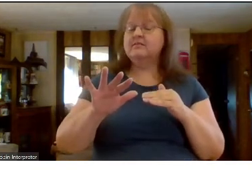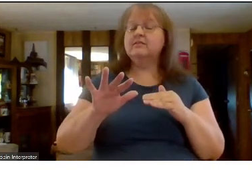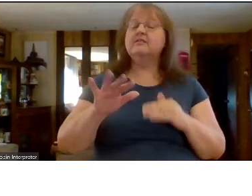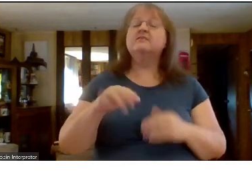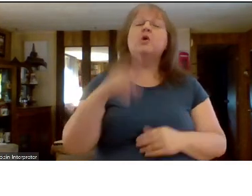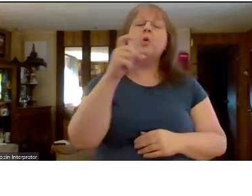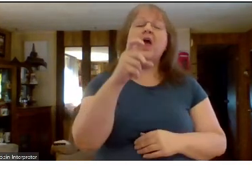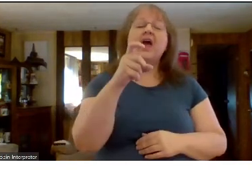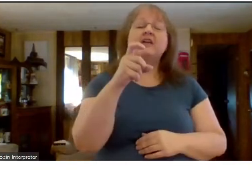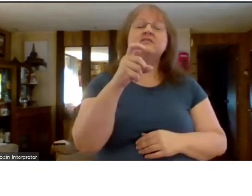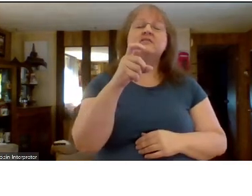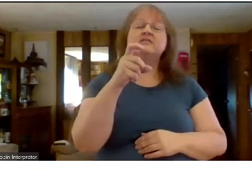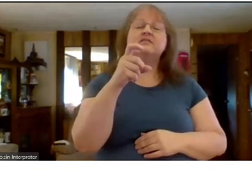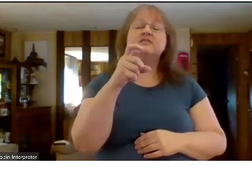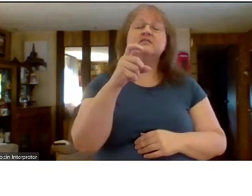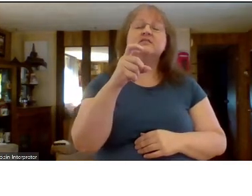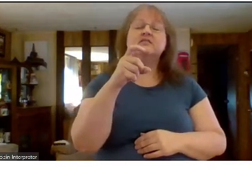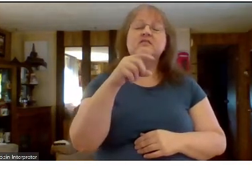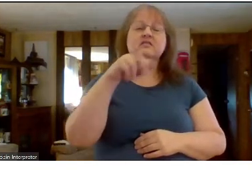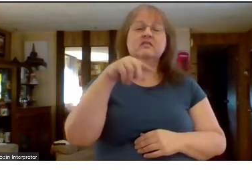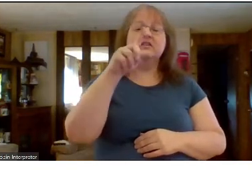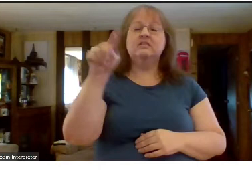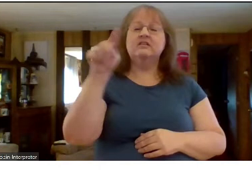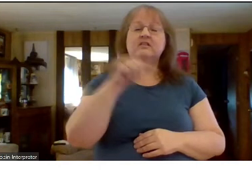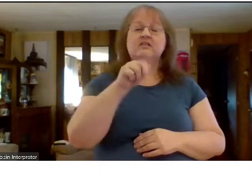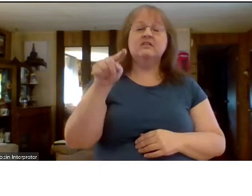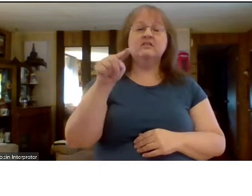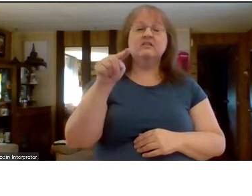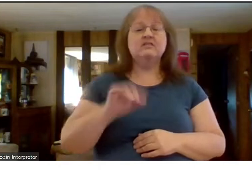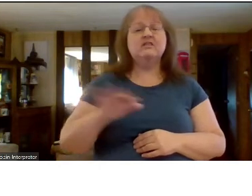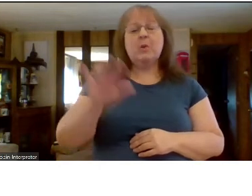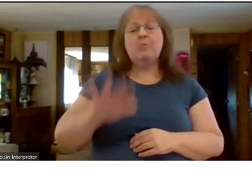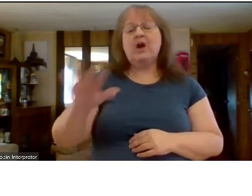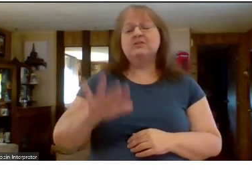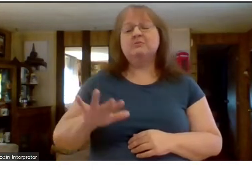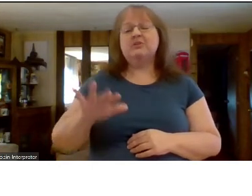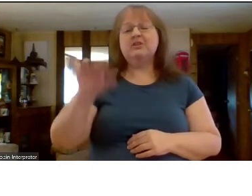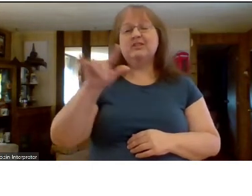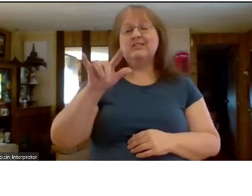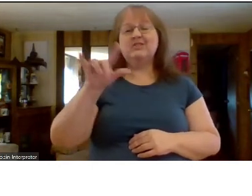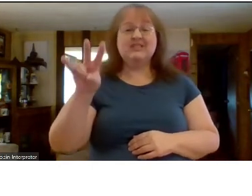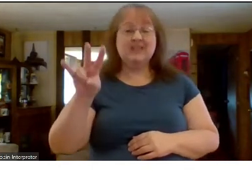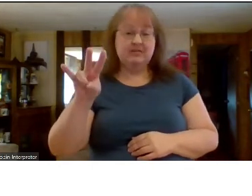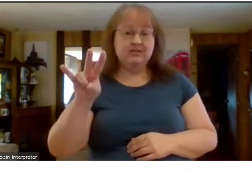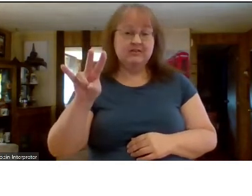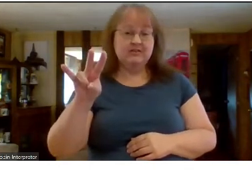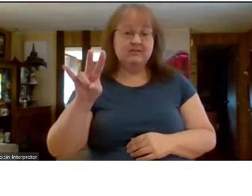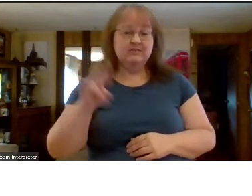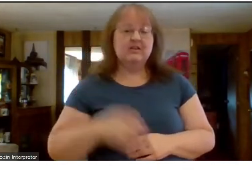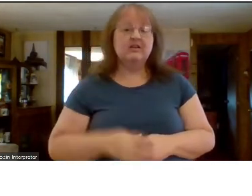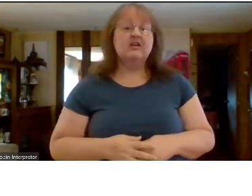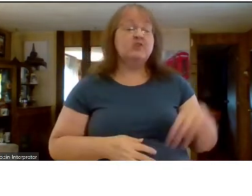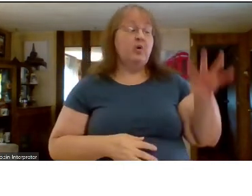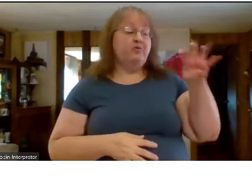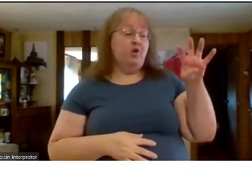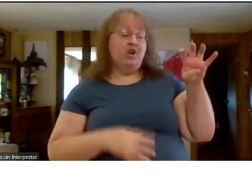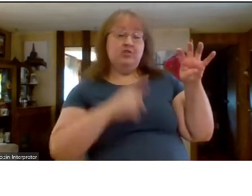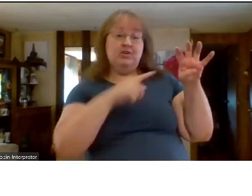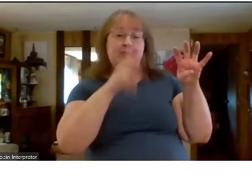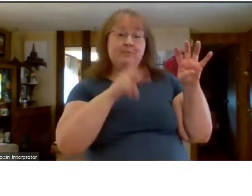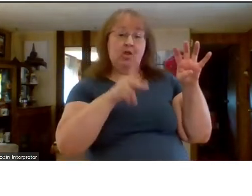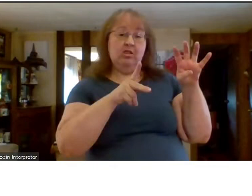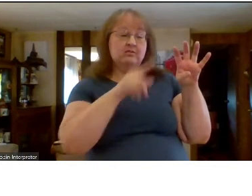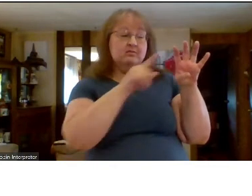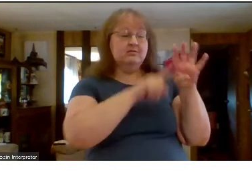equals approximately, not equal, x is approximately 27. So